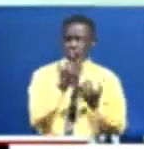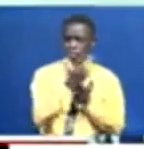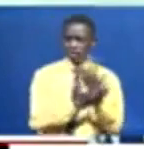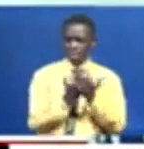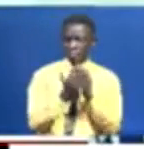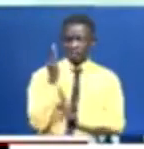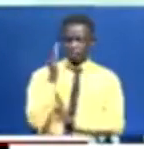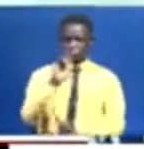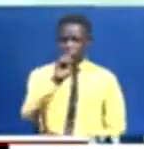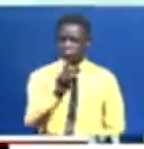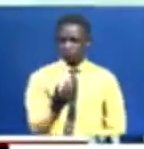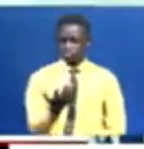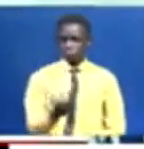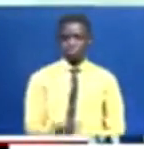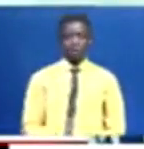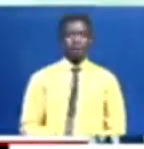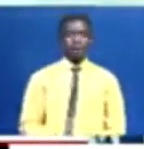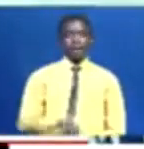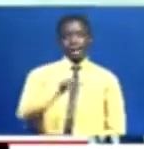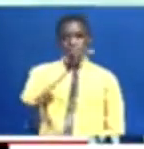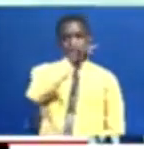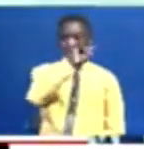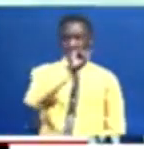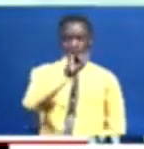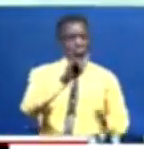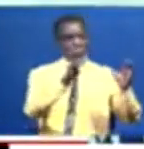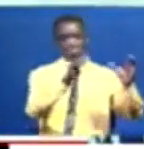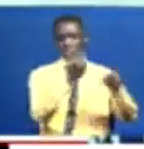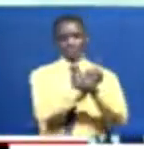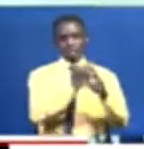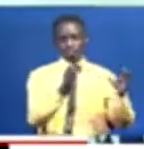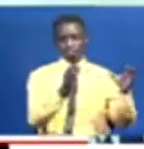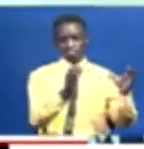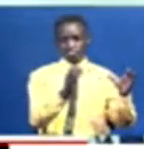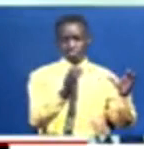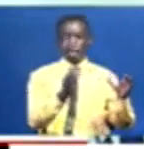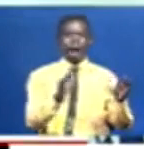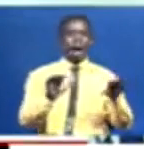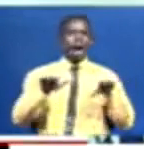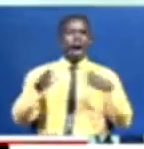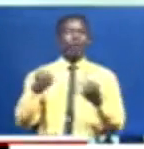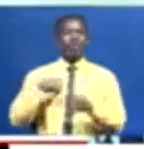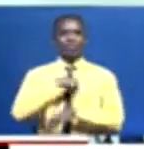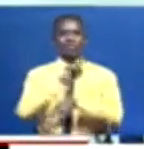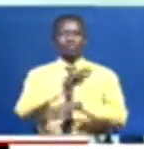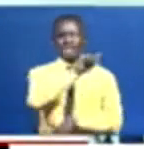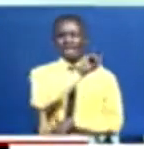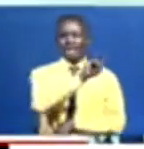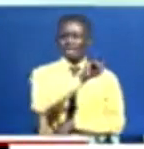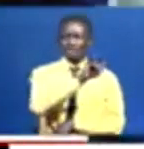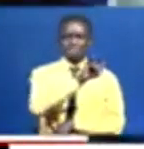say AI is AI. How we use, how we purpose the AI is what really matters.